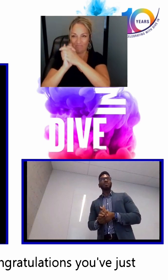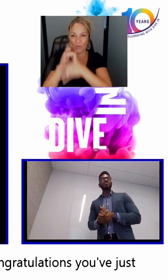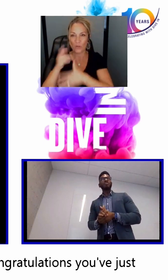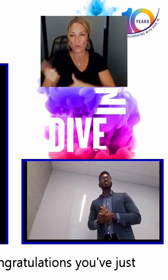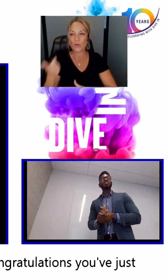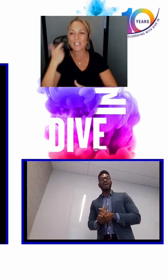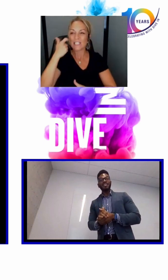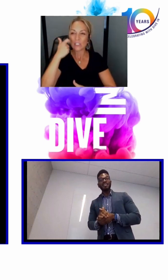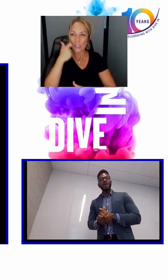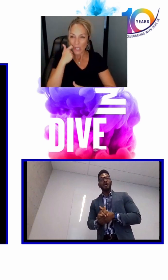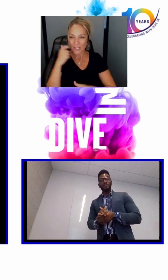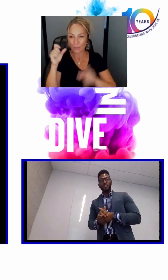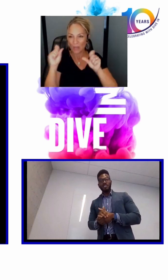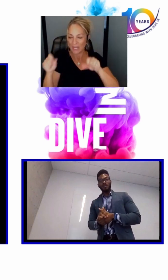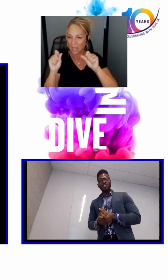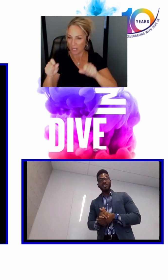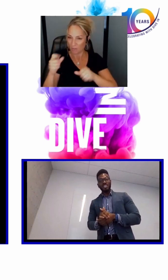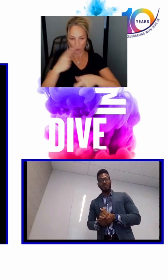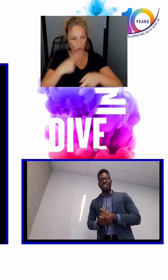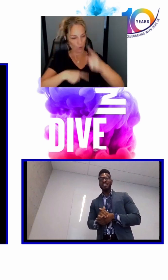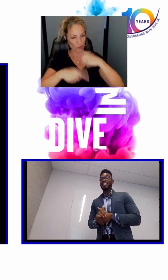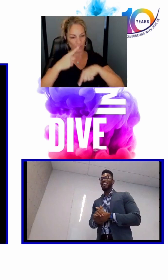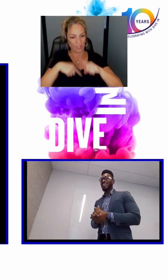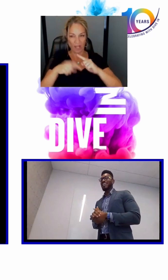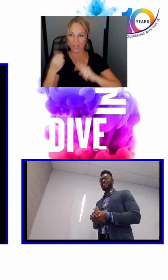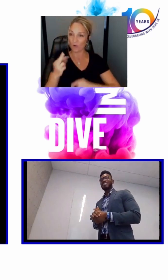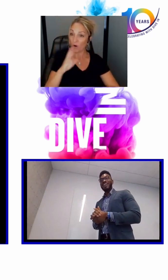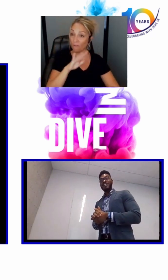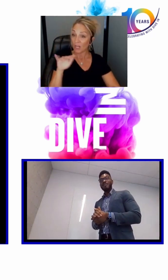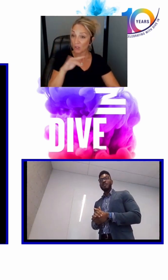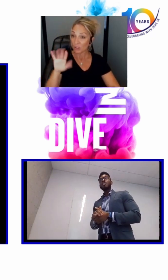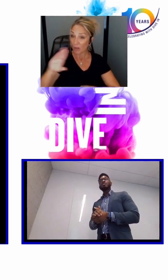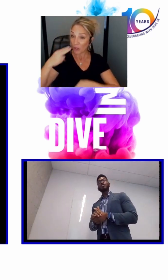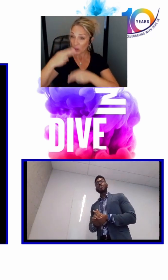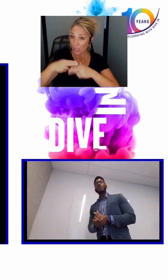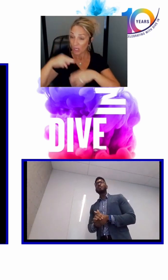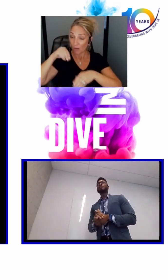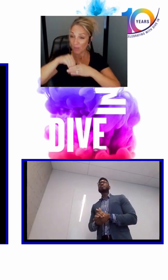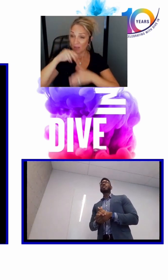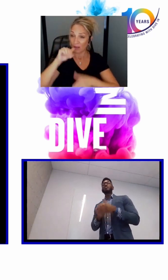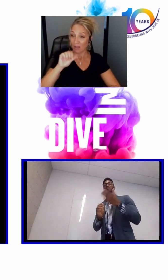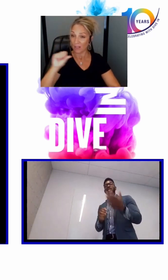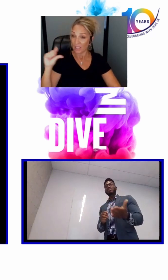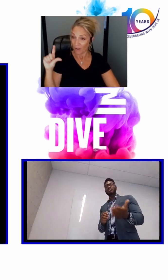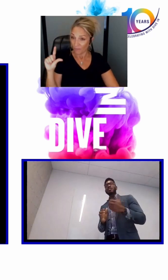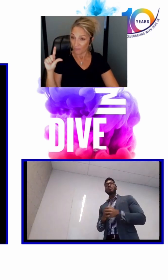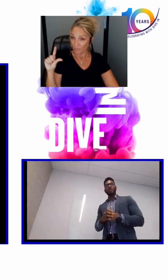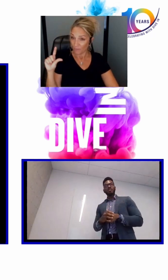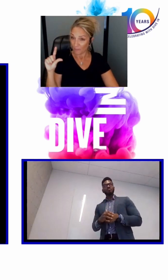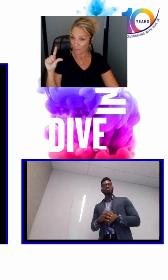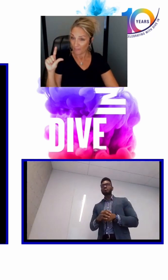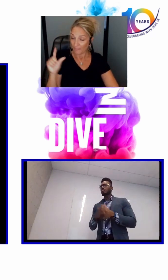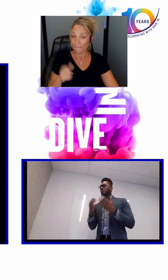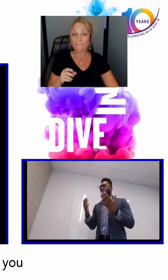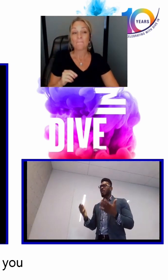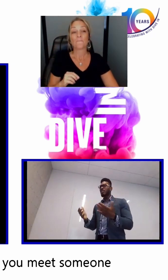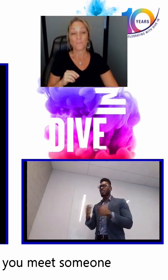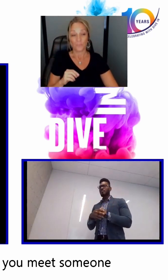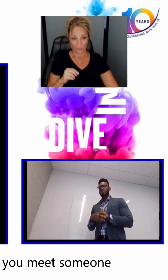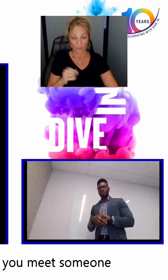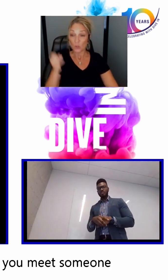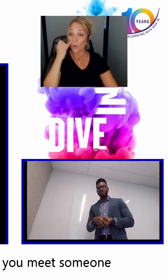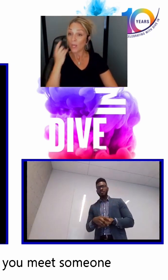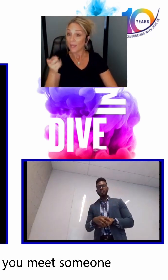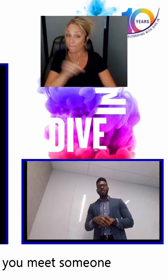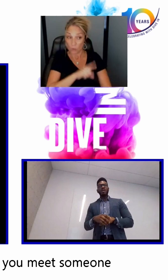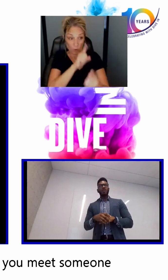able to sign or finger spell your name in ASL. So you meet someone, a